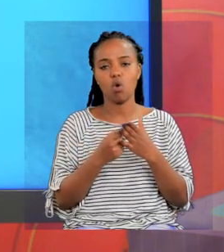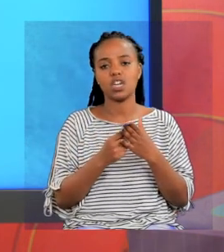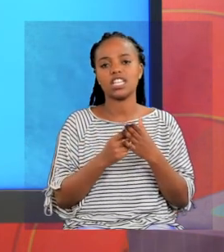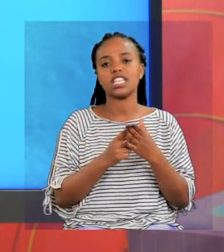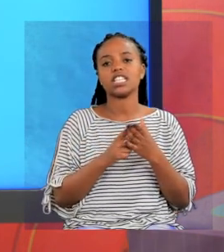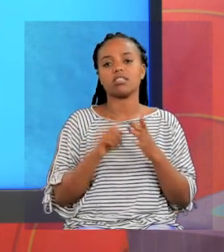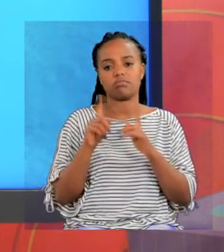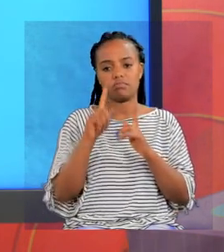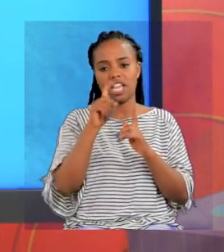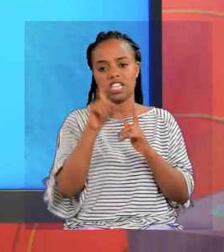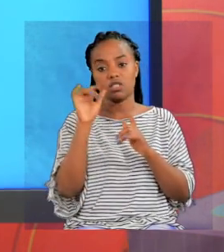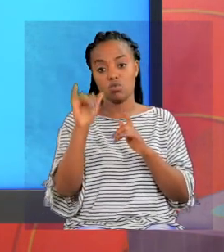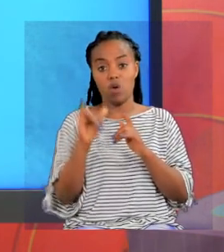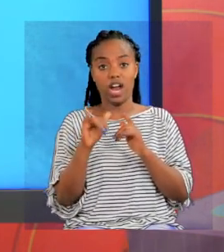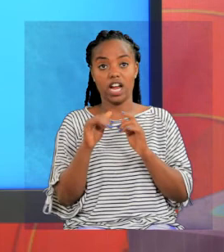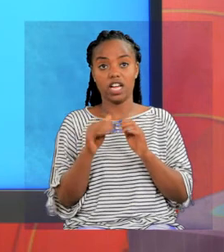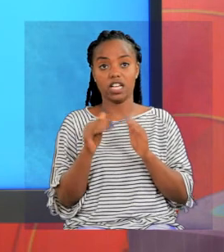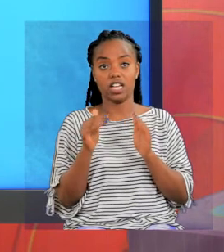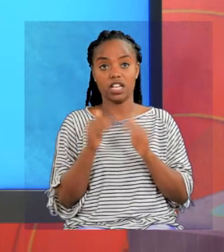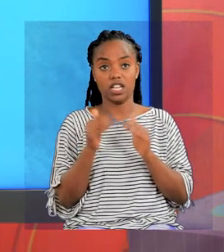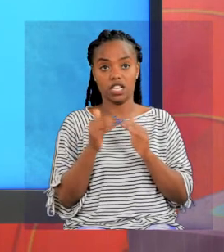coordinate of this point is this